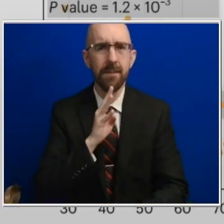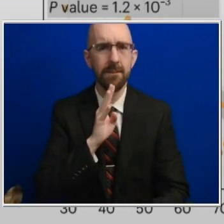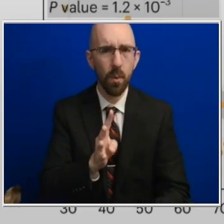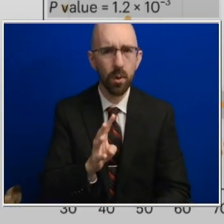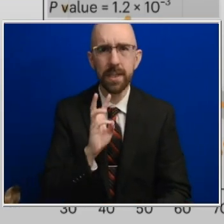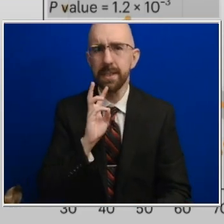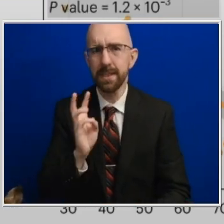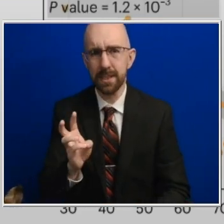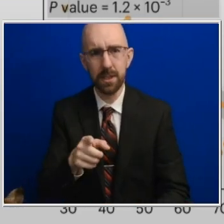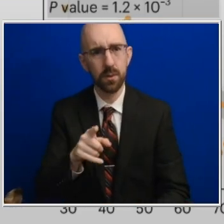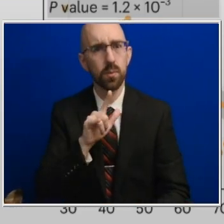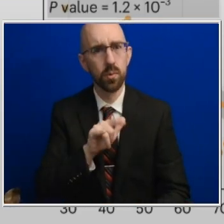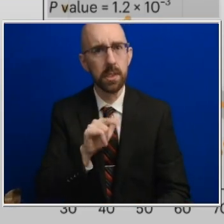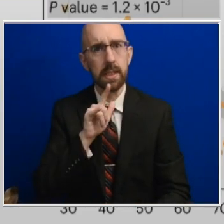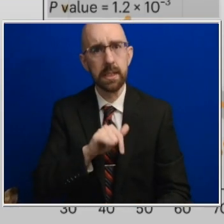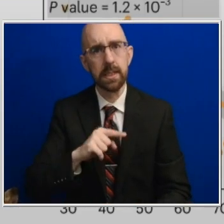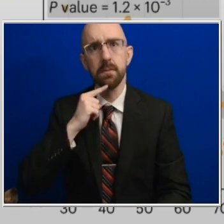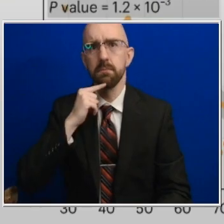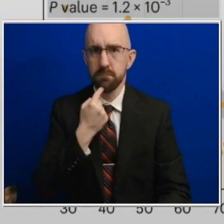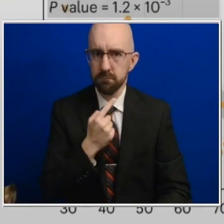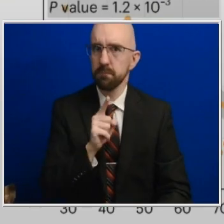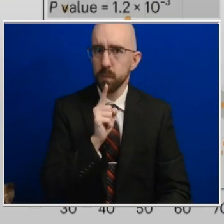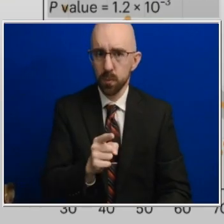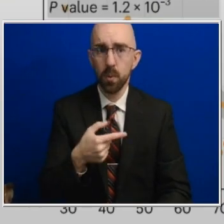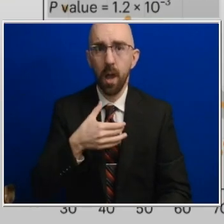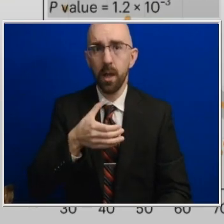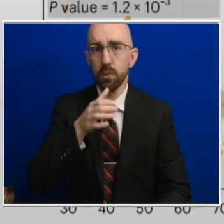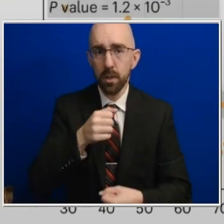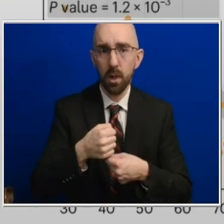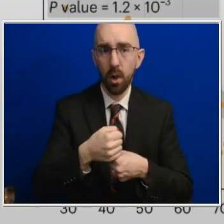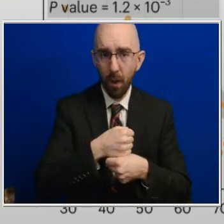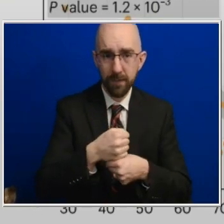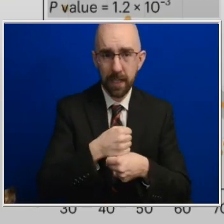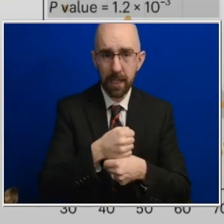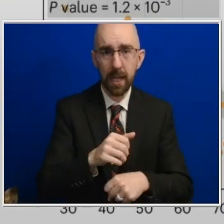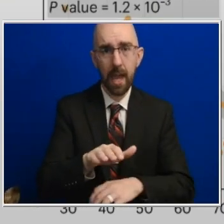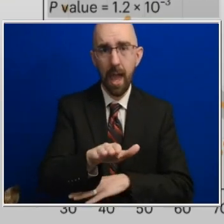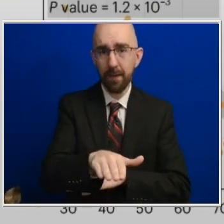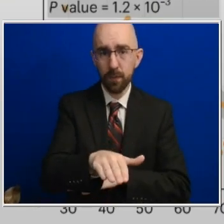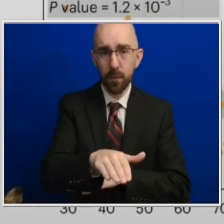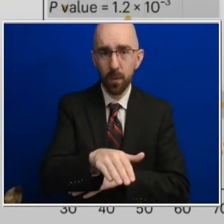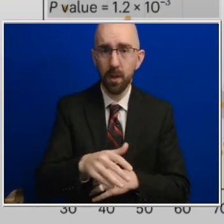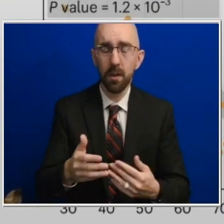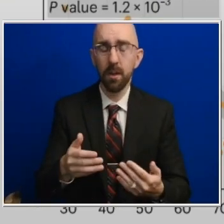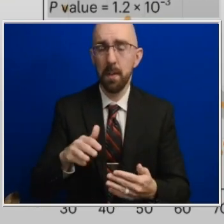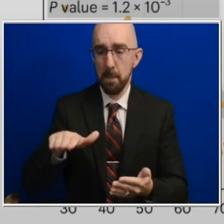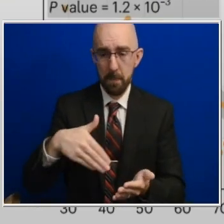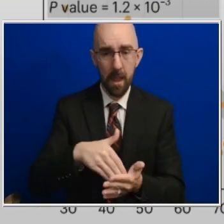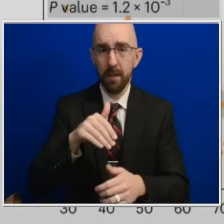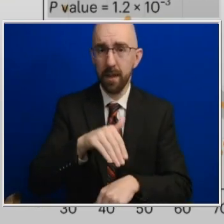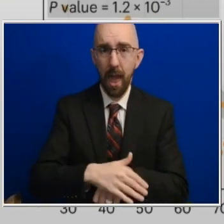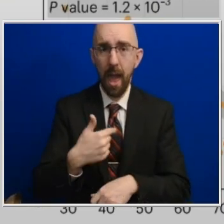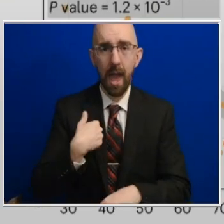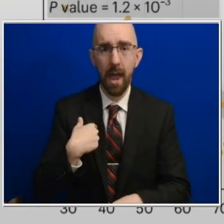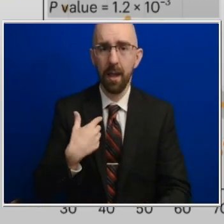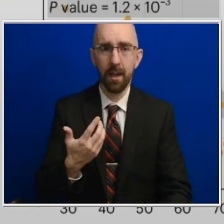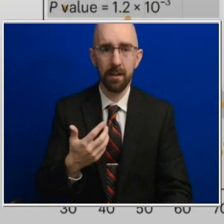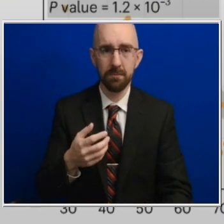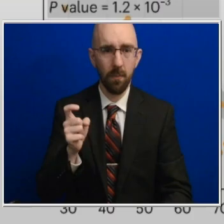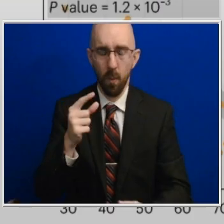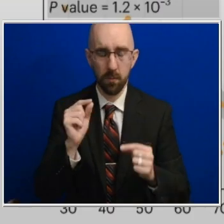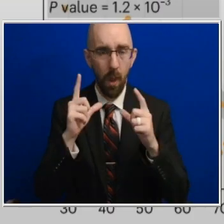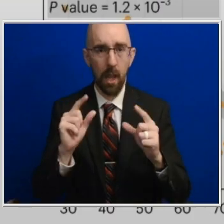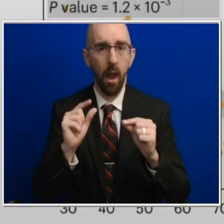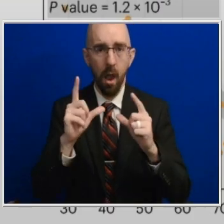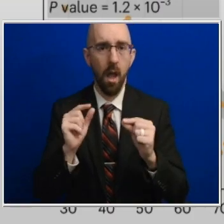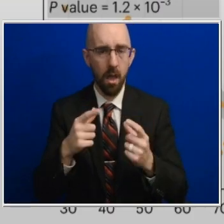really true. If I drink a cup of coffee or any caffeine afternoon, in the middle of the night, I will always wake up. That never used to happen. And